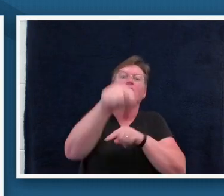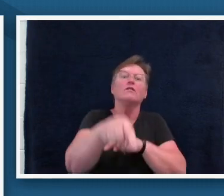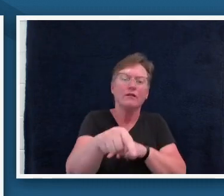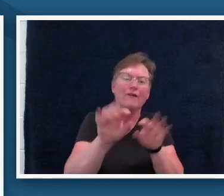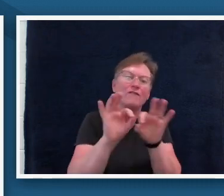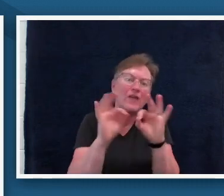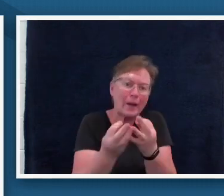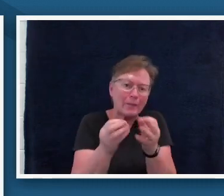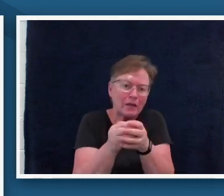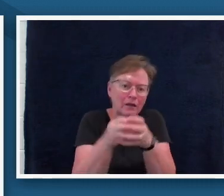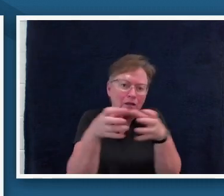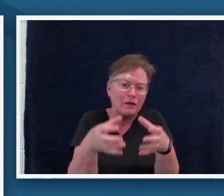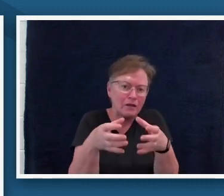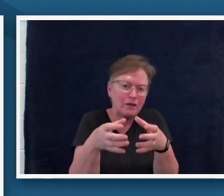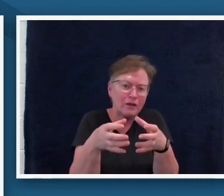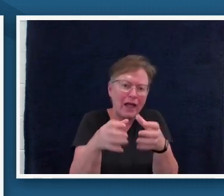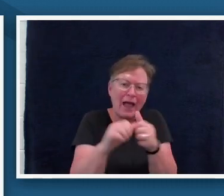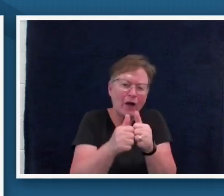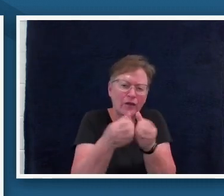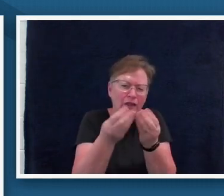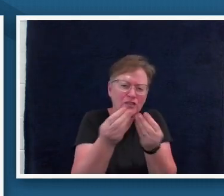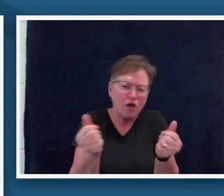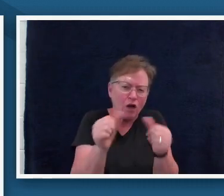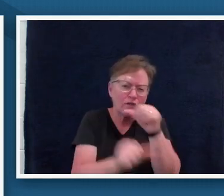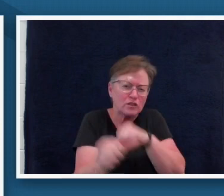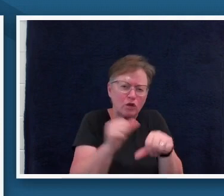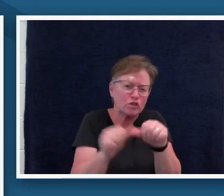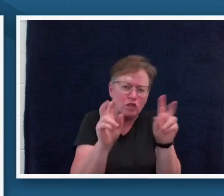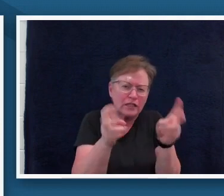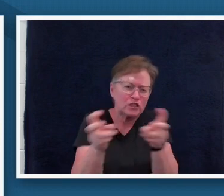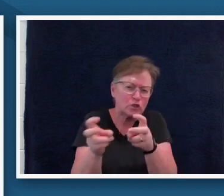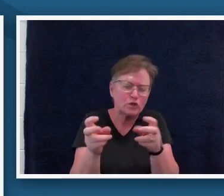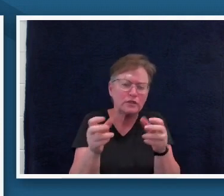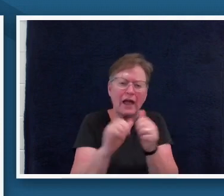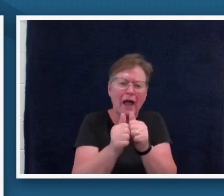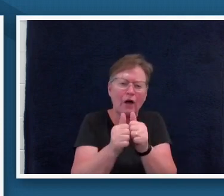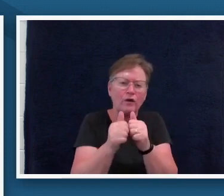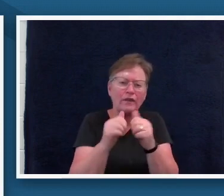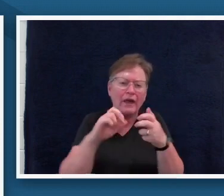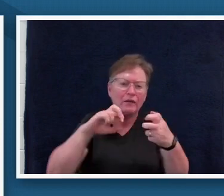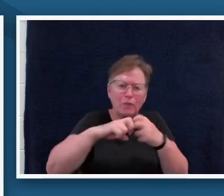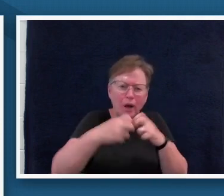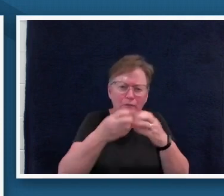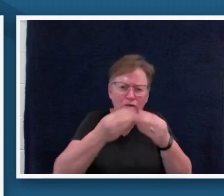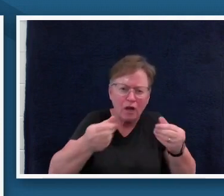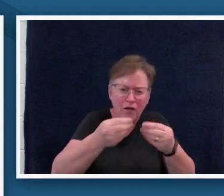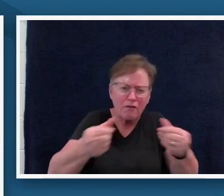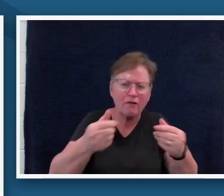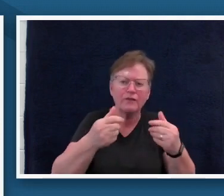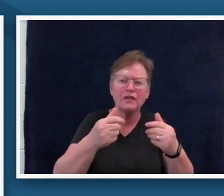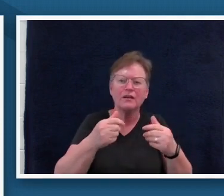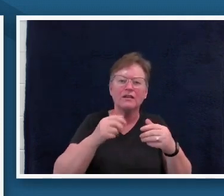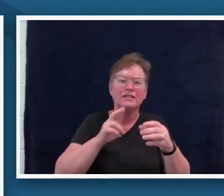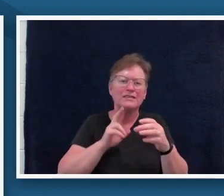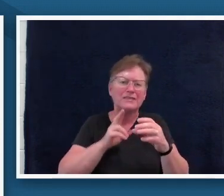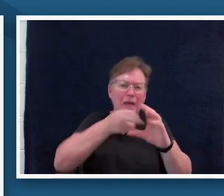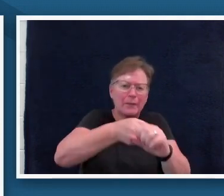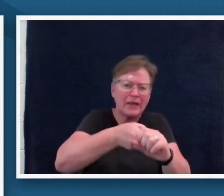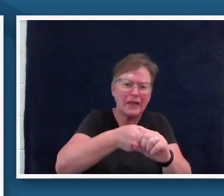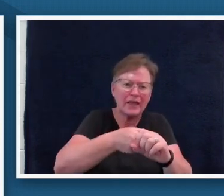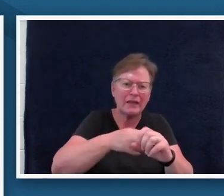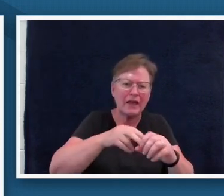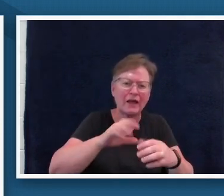to resolve those social issues, ways that they can step in and break away from those things. So I was